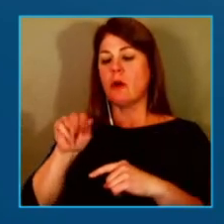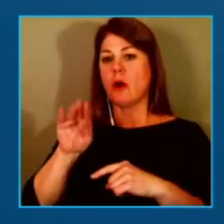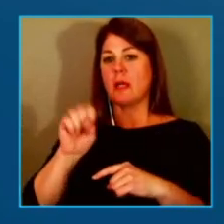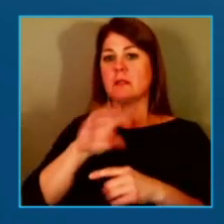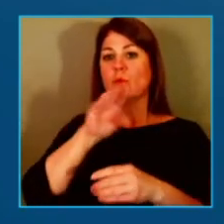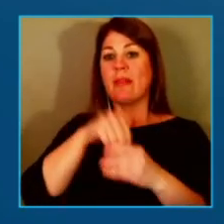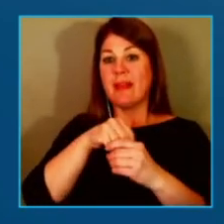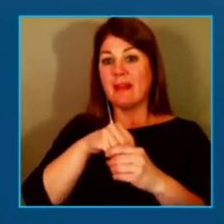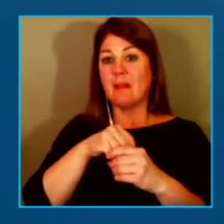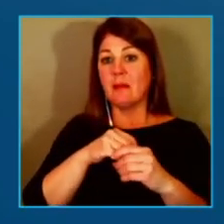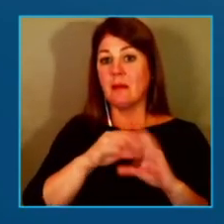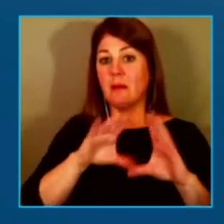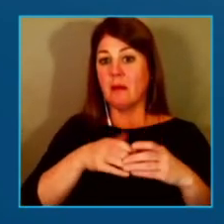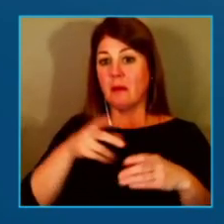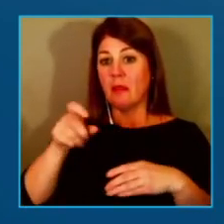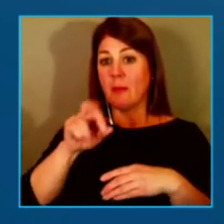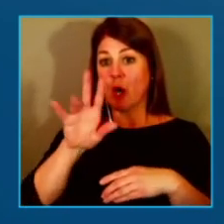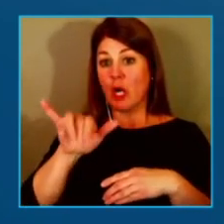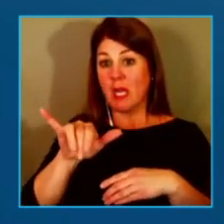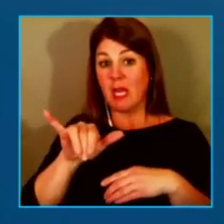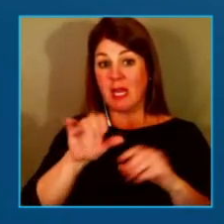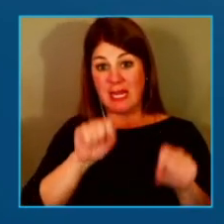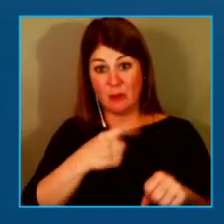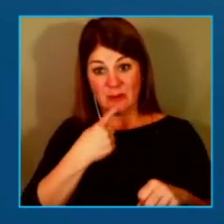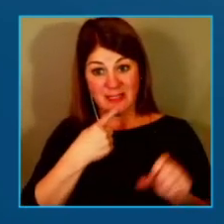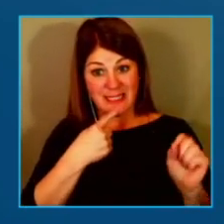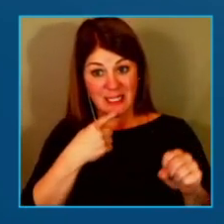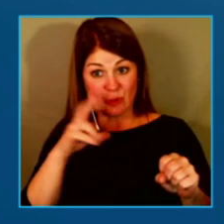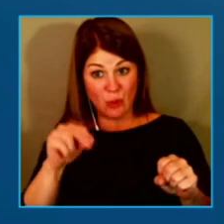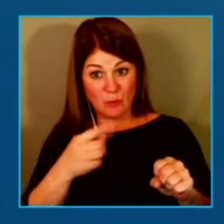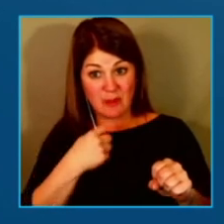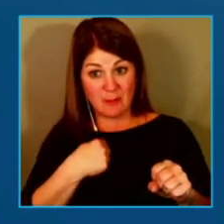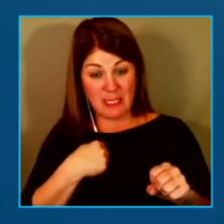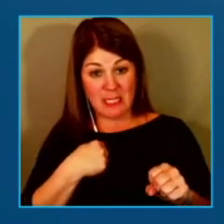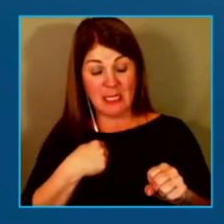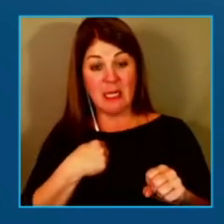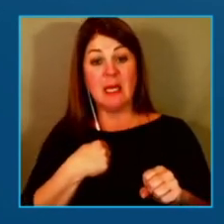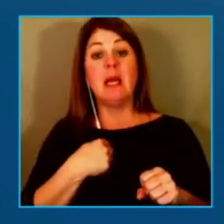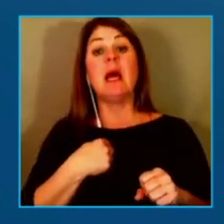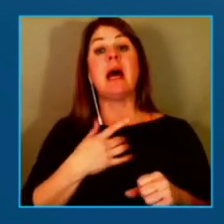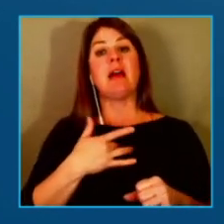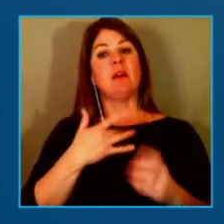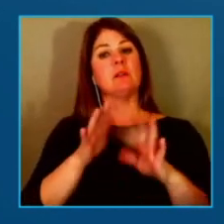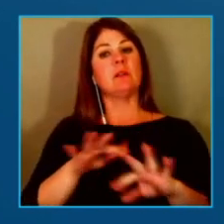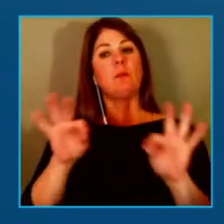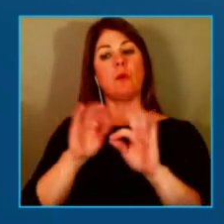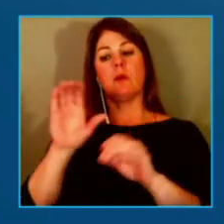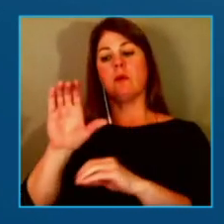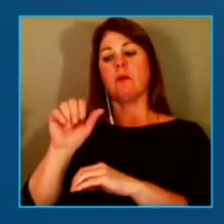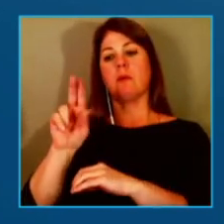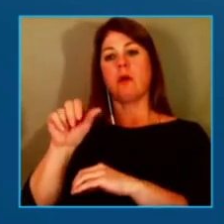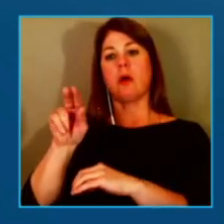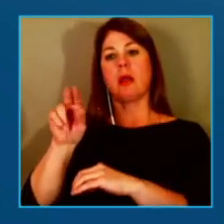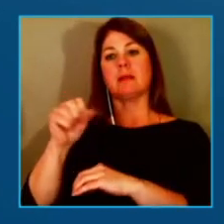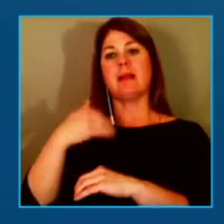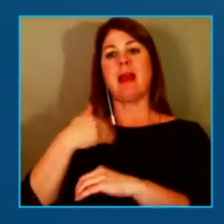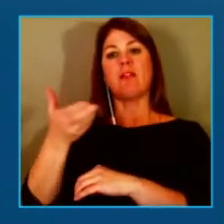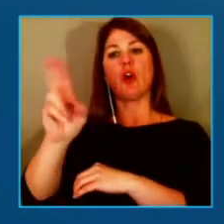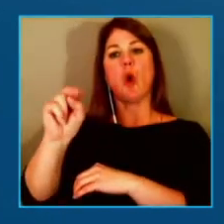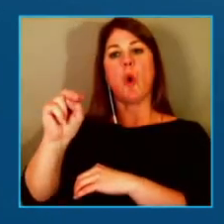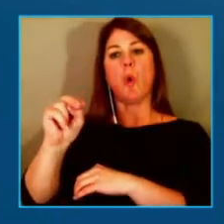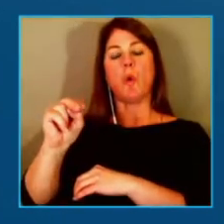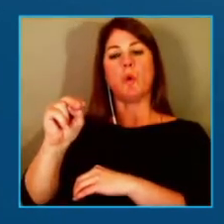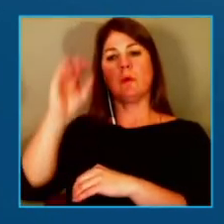could confirm that, that I think is really important, that the caucuses have their own voice in